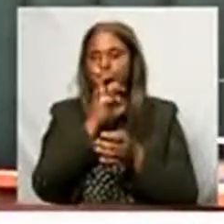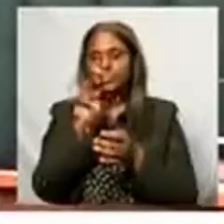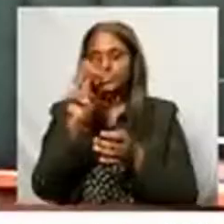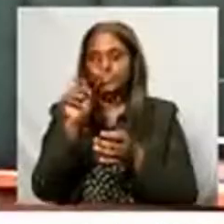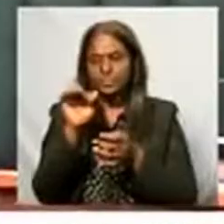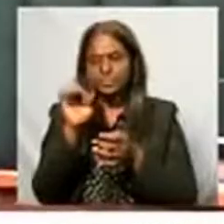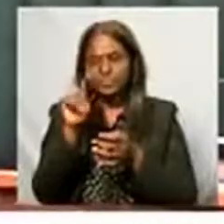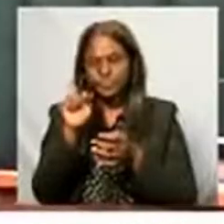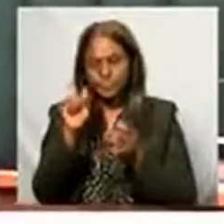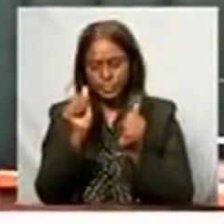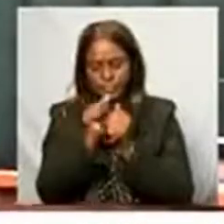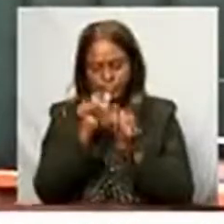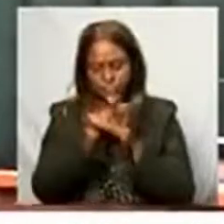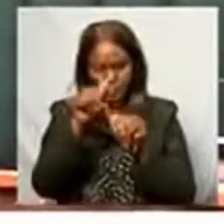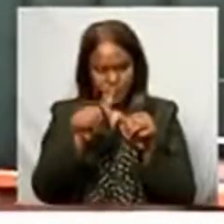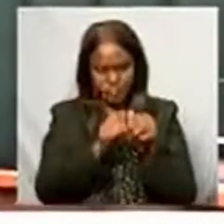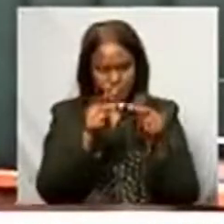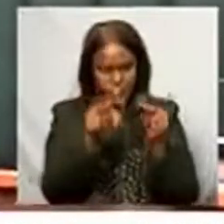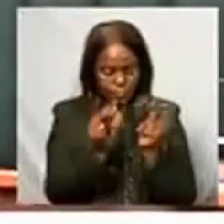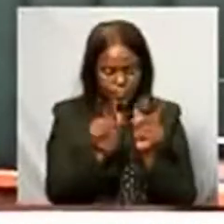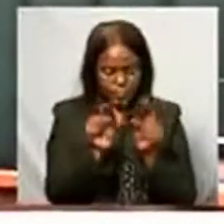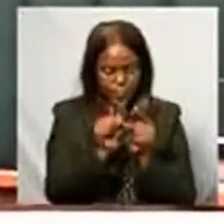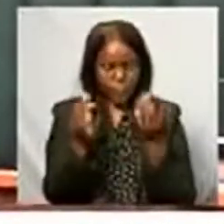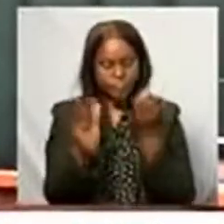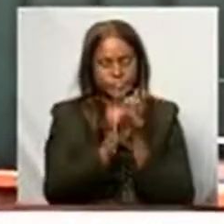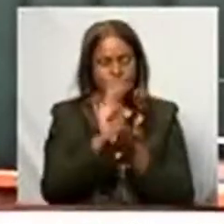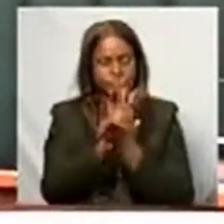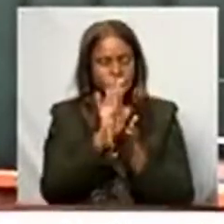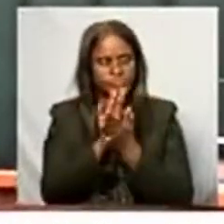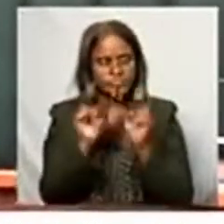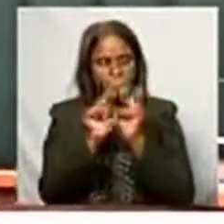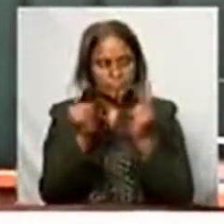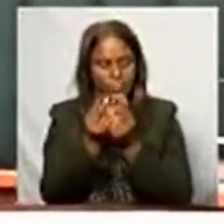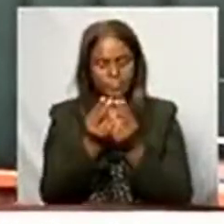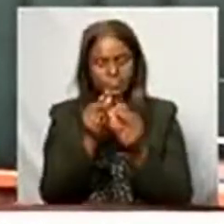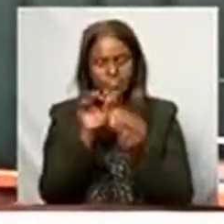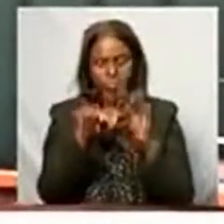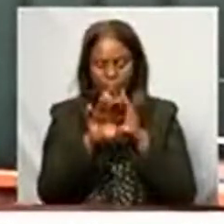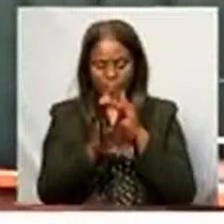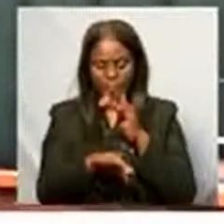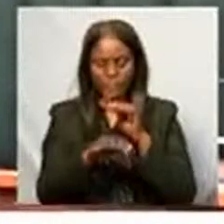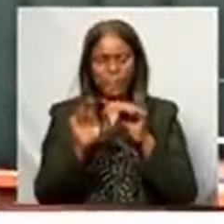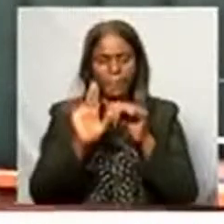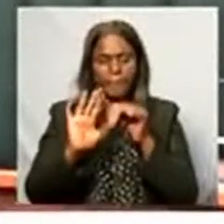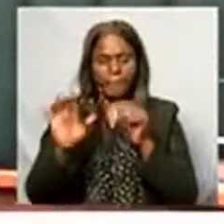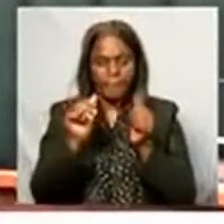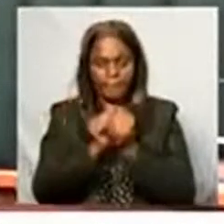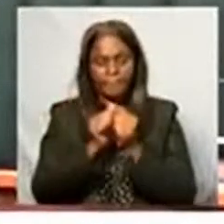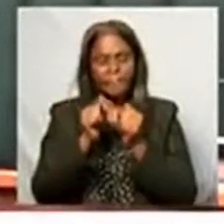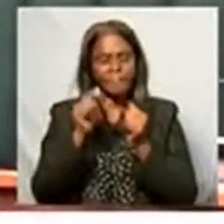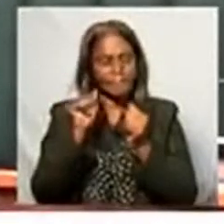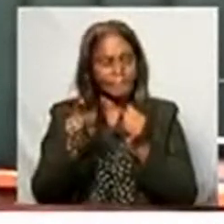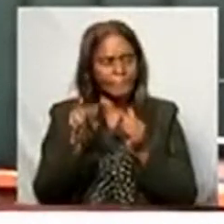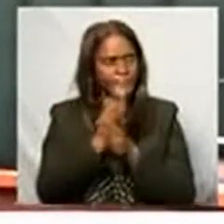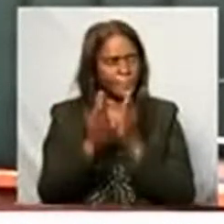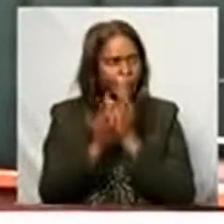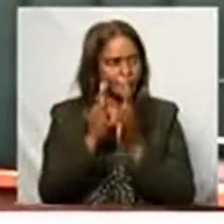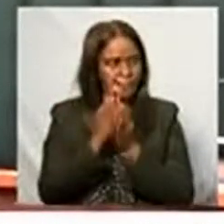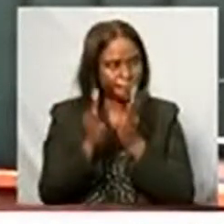within each commercial utility, accelerating universal metering under ongoing and upcoming